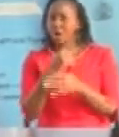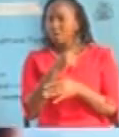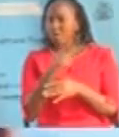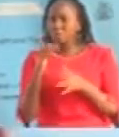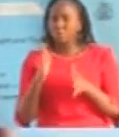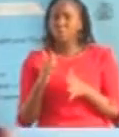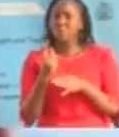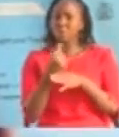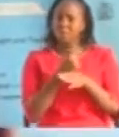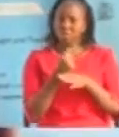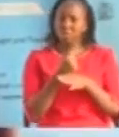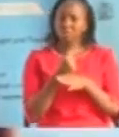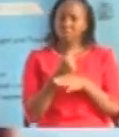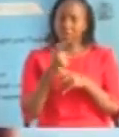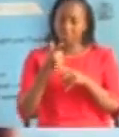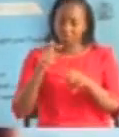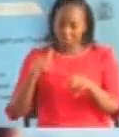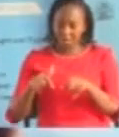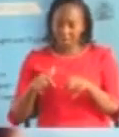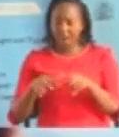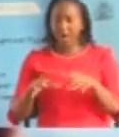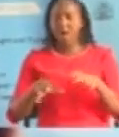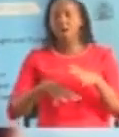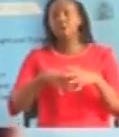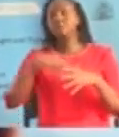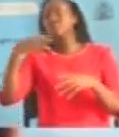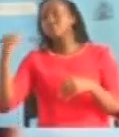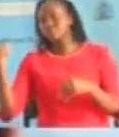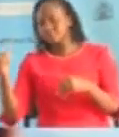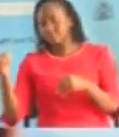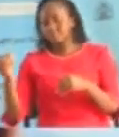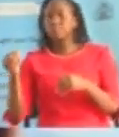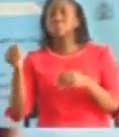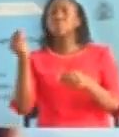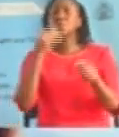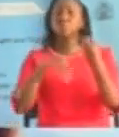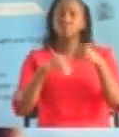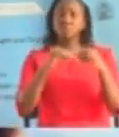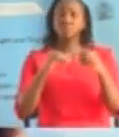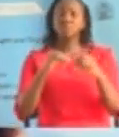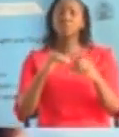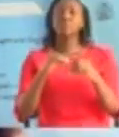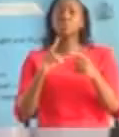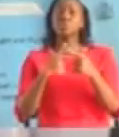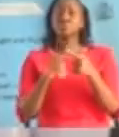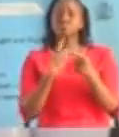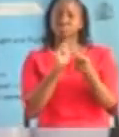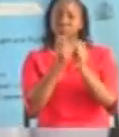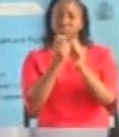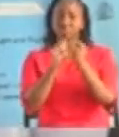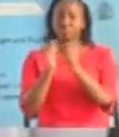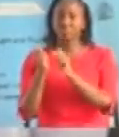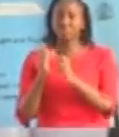here move out and contribute in the transformation of our communities.